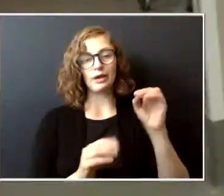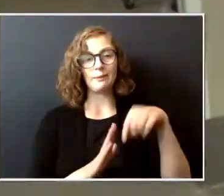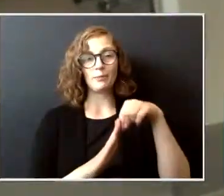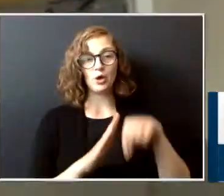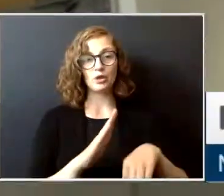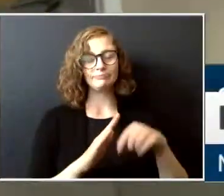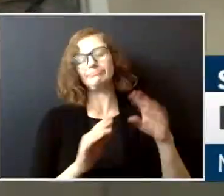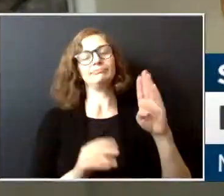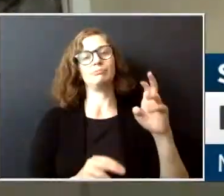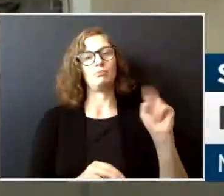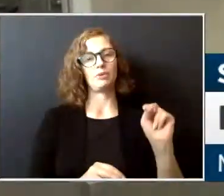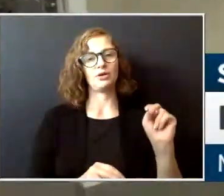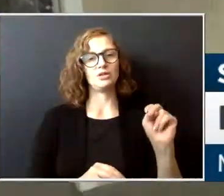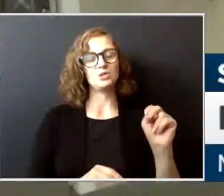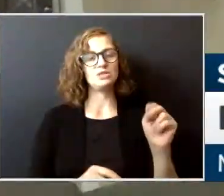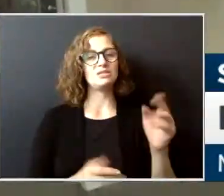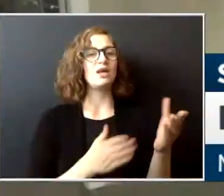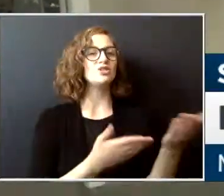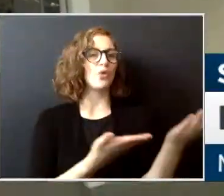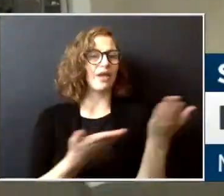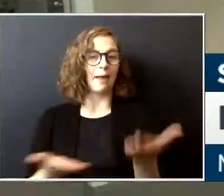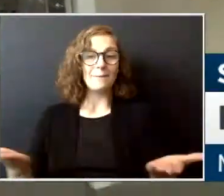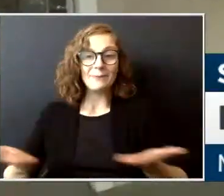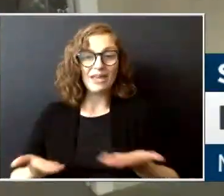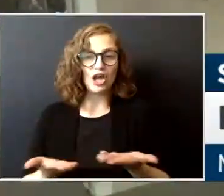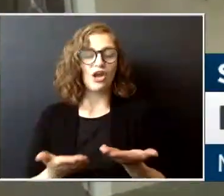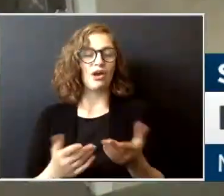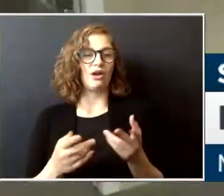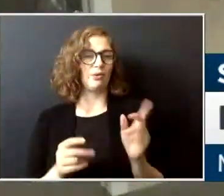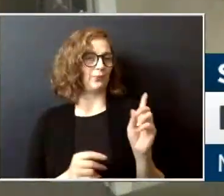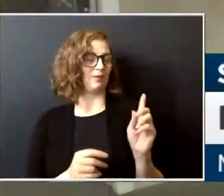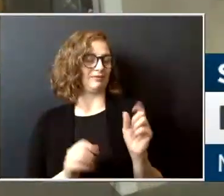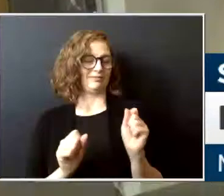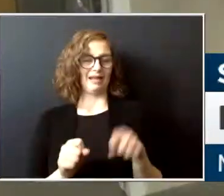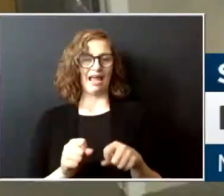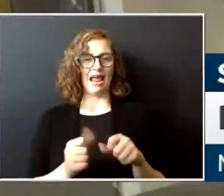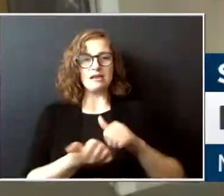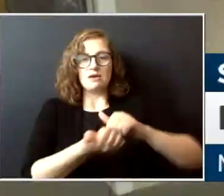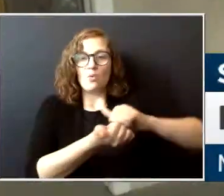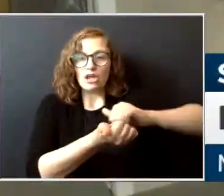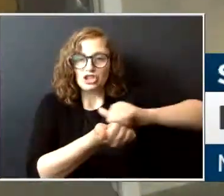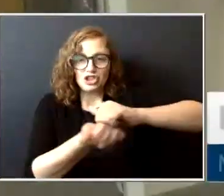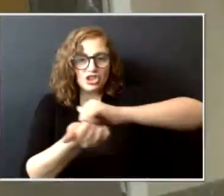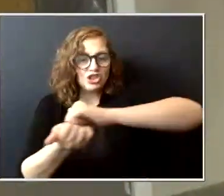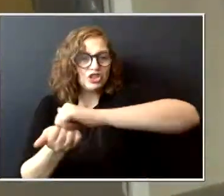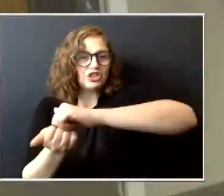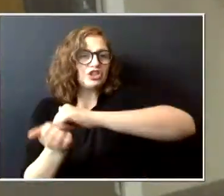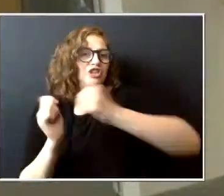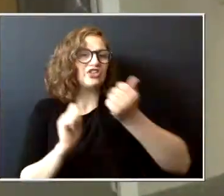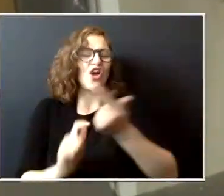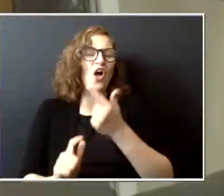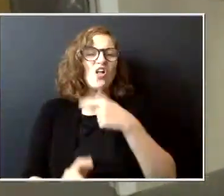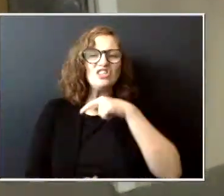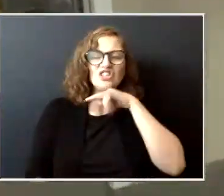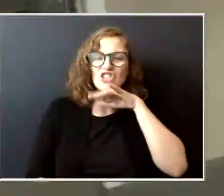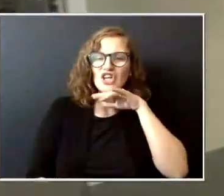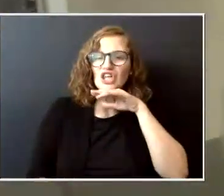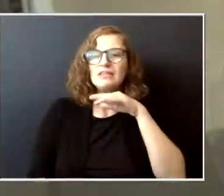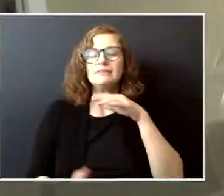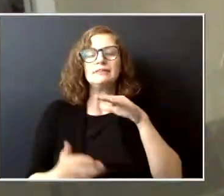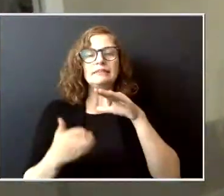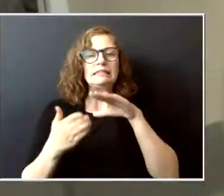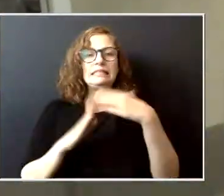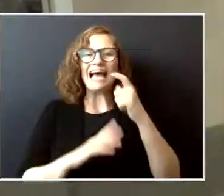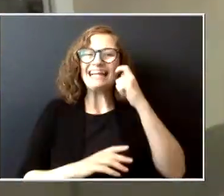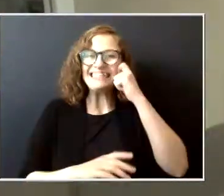really wash them and get them really, really clean. Get all that dirt, debris, and all that dead skin tissue off